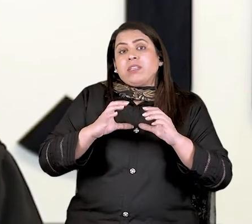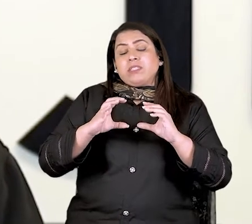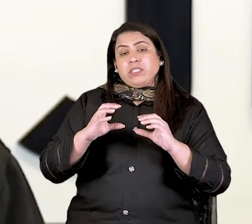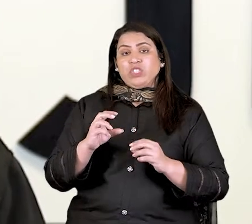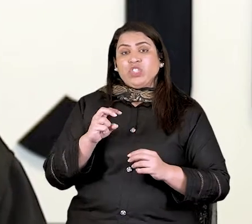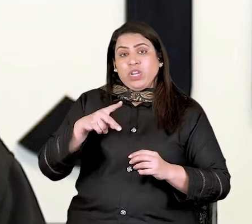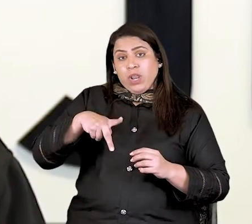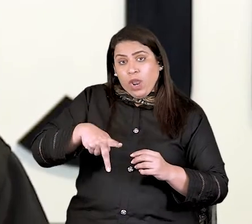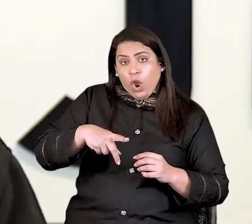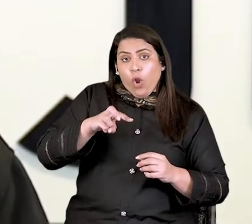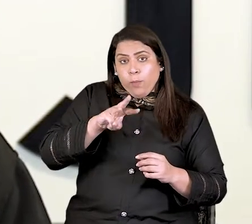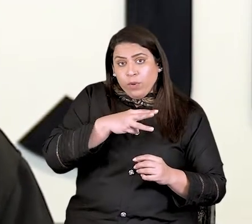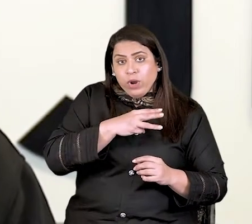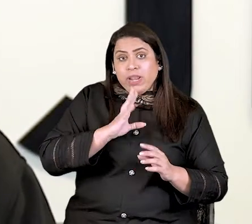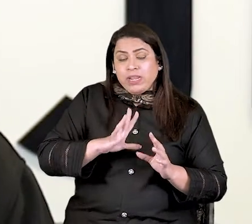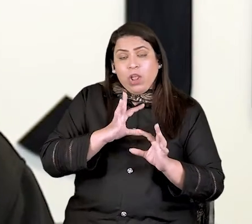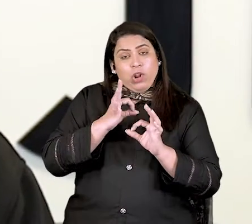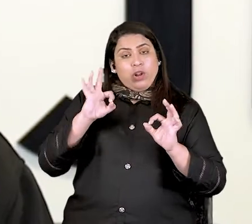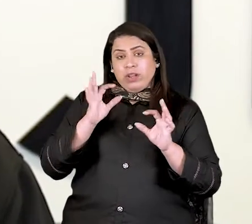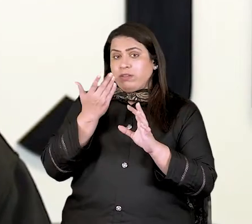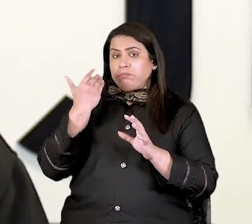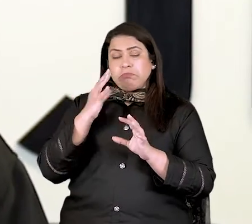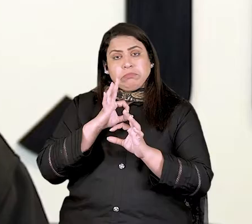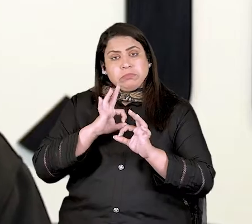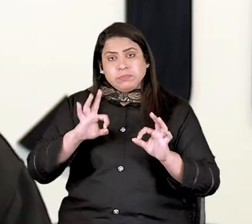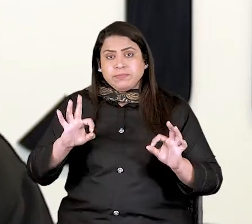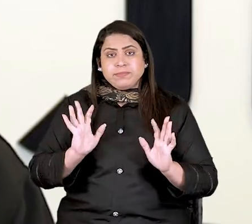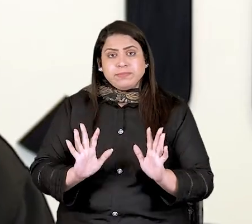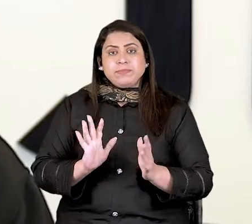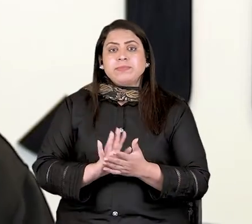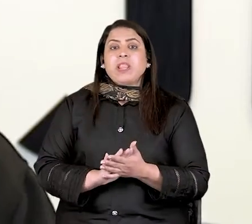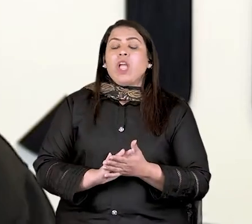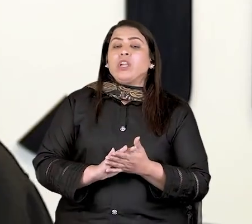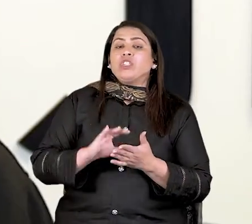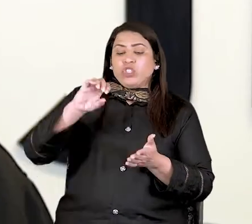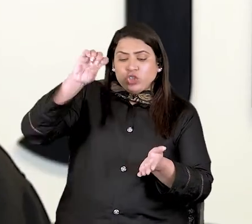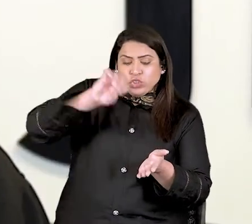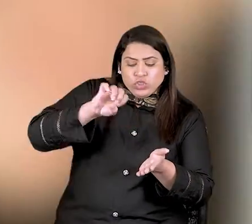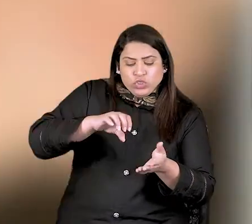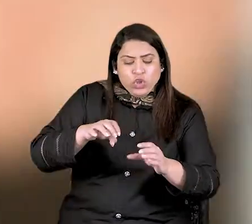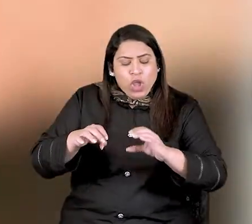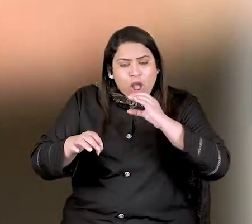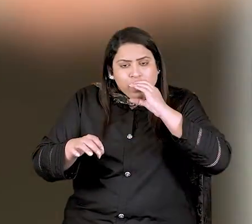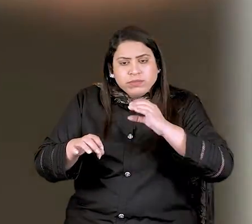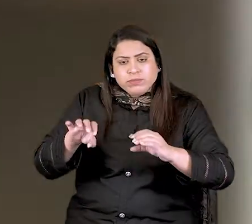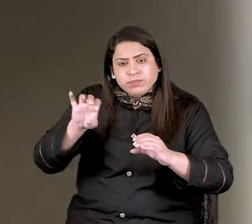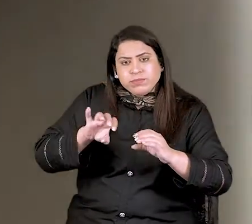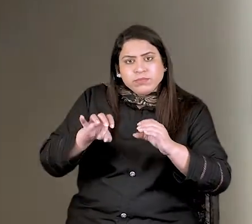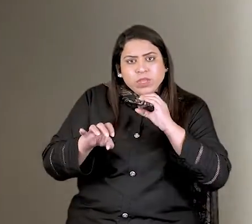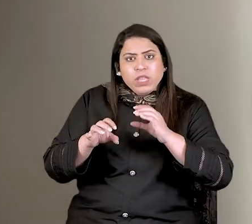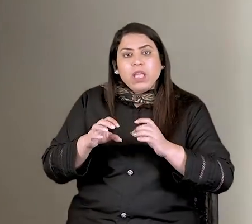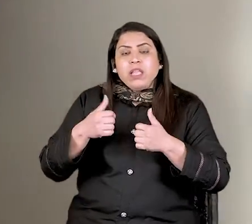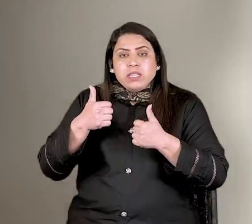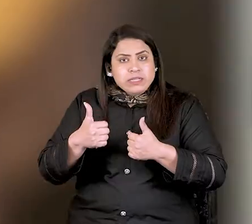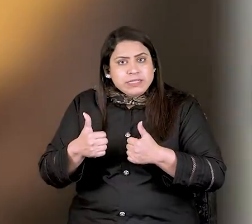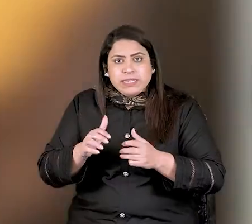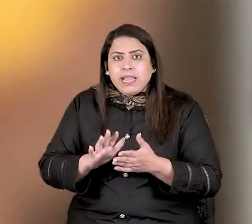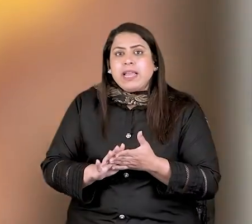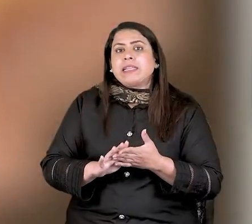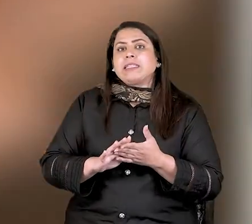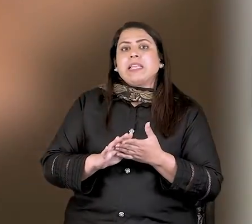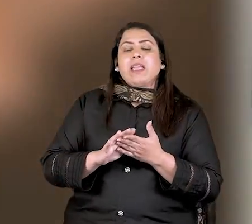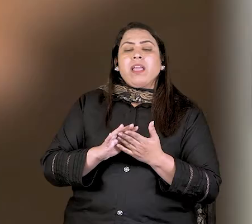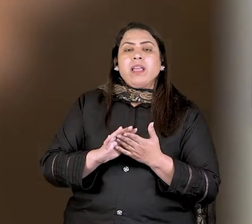a UK-based chain. We're using the best of the best products. How are you going to do that? I said, I'm going to make it. No problem. Don't worry about it. It's already done. You